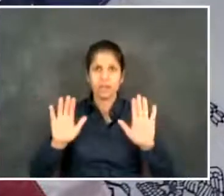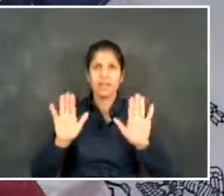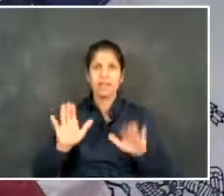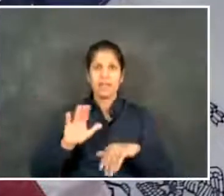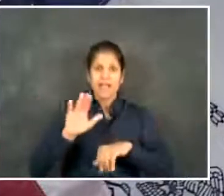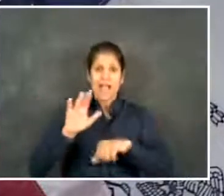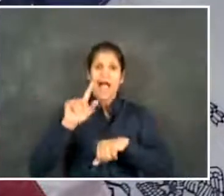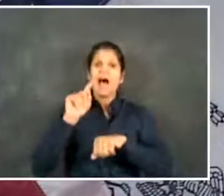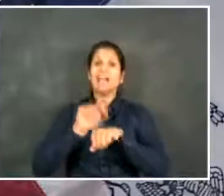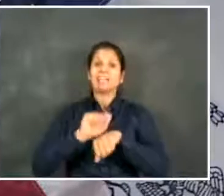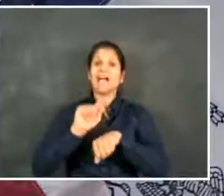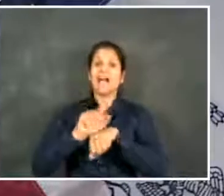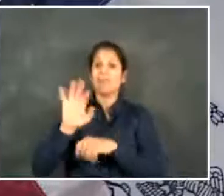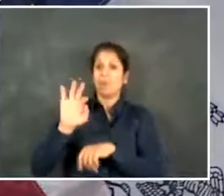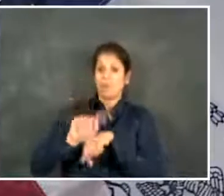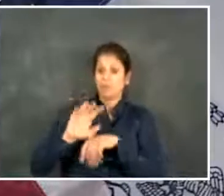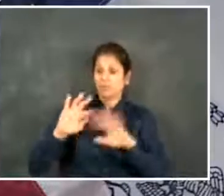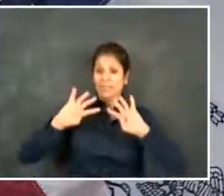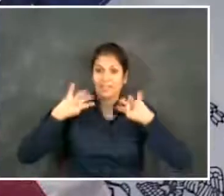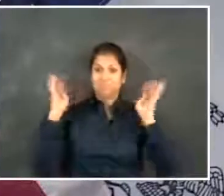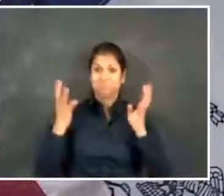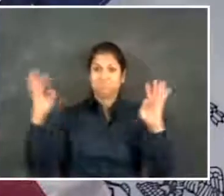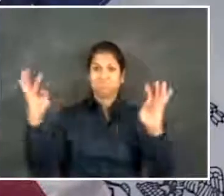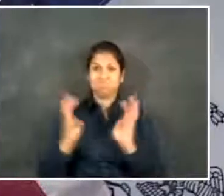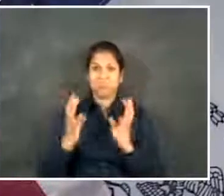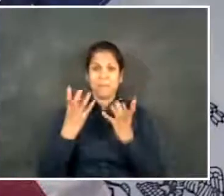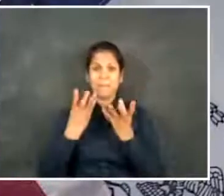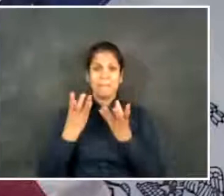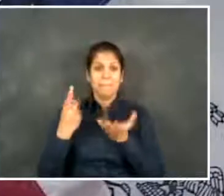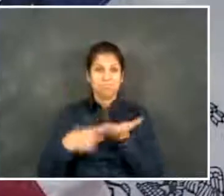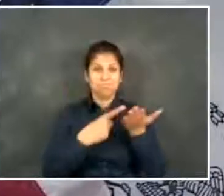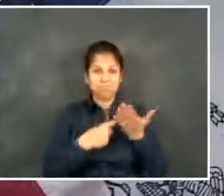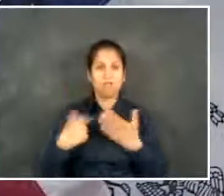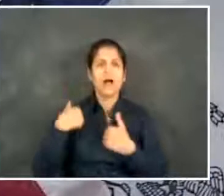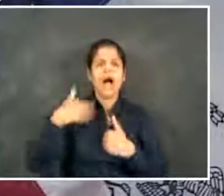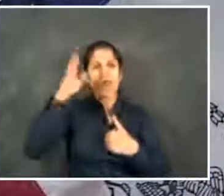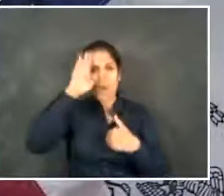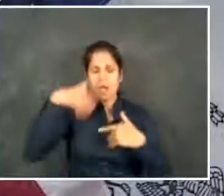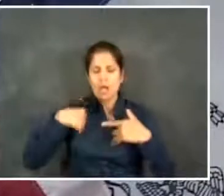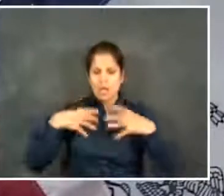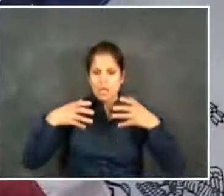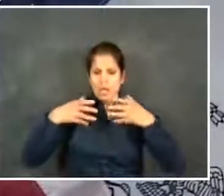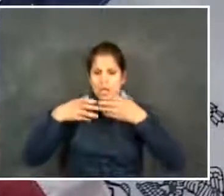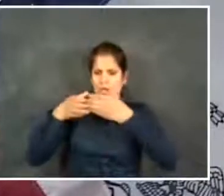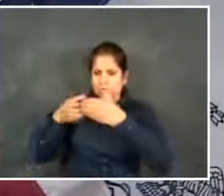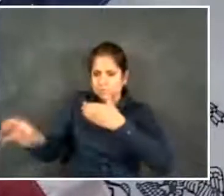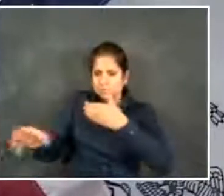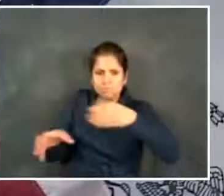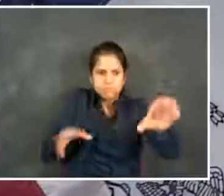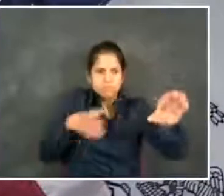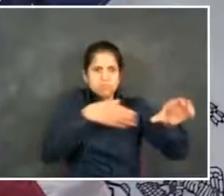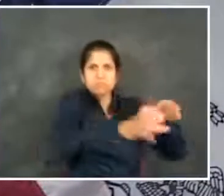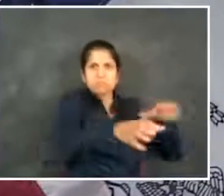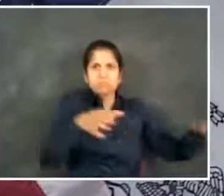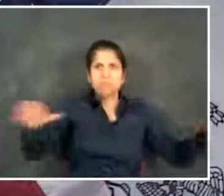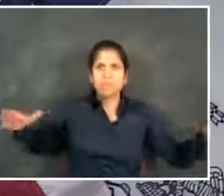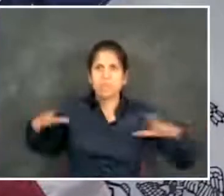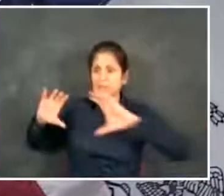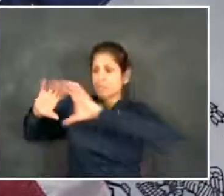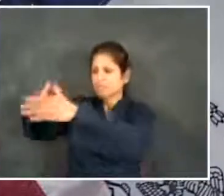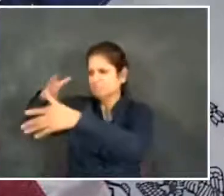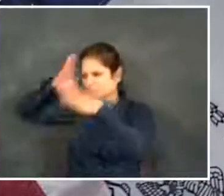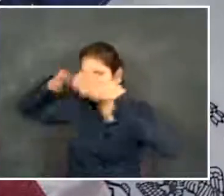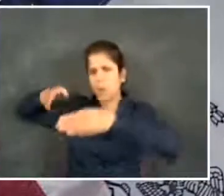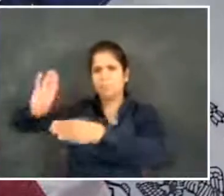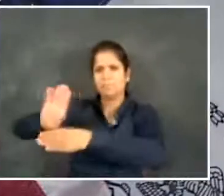business, larger businesses, arts and culture. You go down the list, we're going to be naming some new ones, and next week, you'll start to see